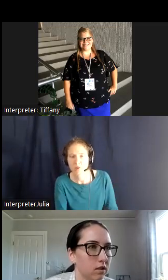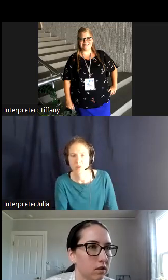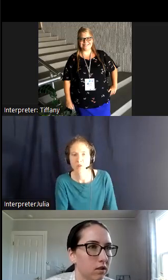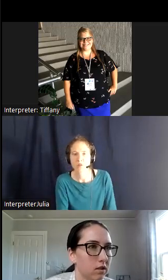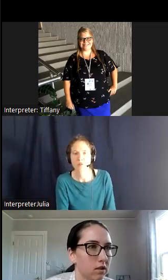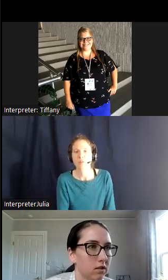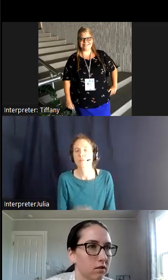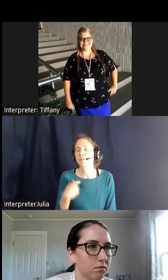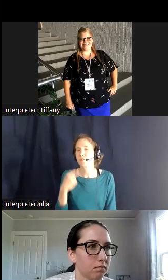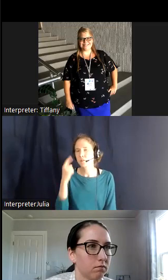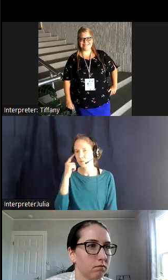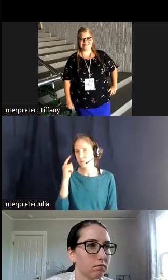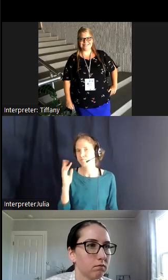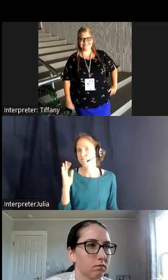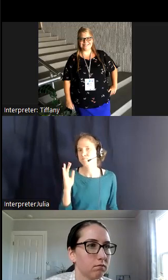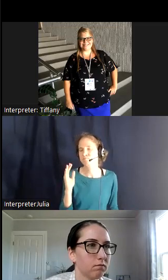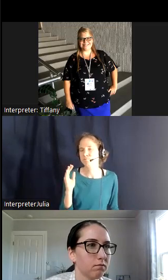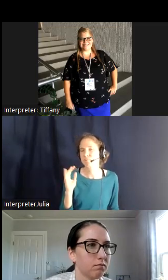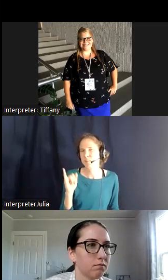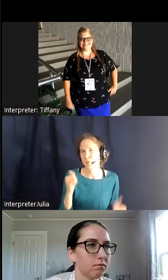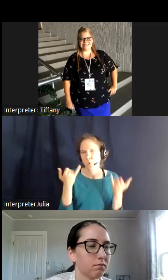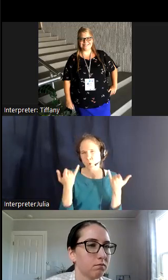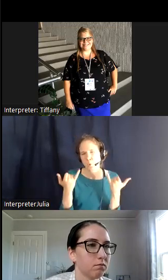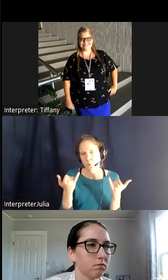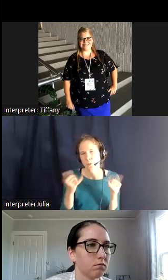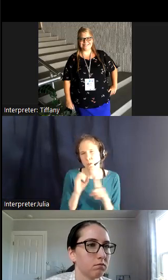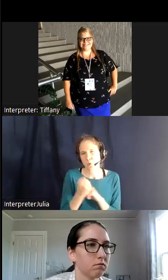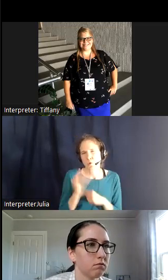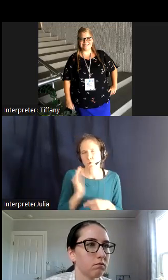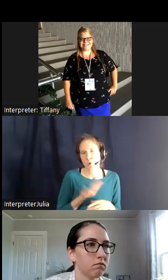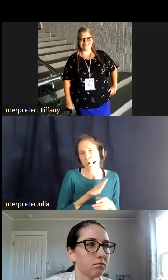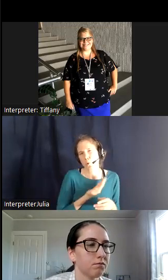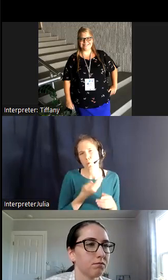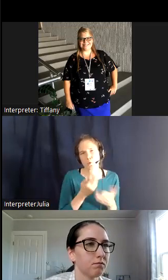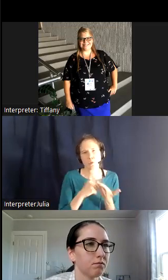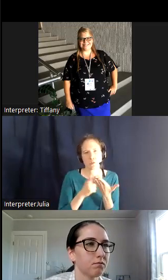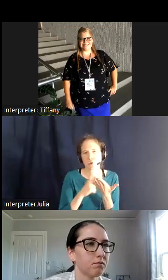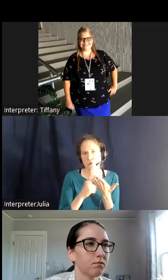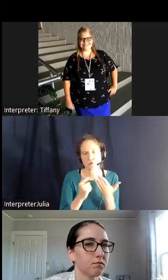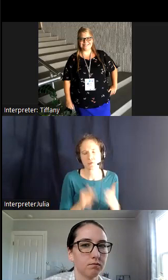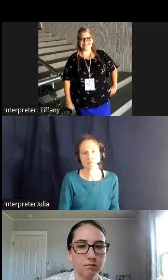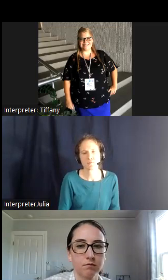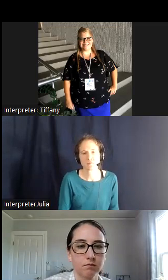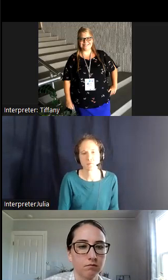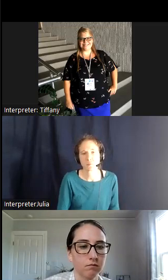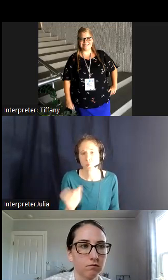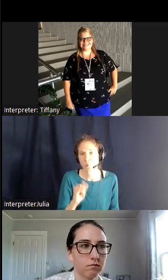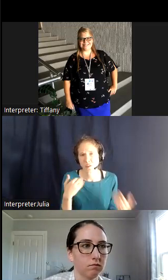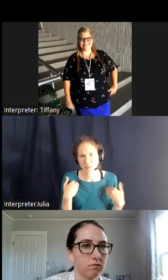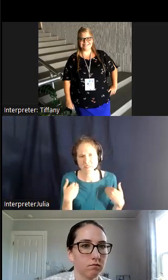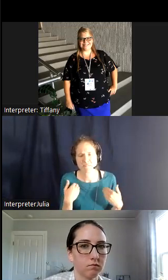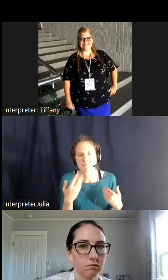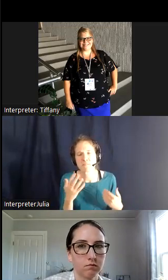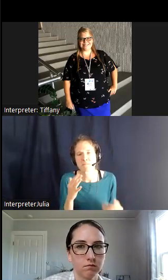I would just say I do think that's the current state of our discussions. I think there's also corresponding concern